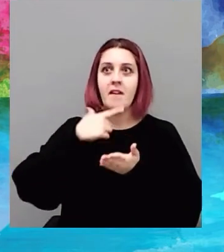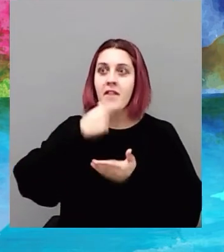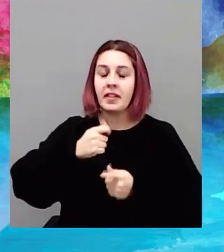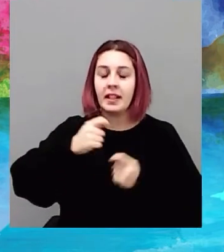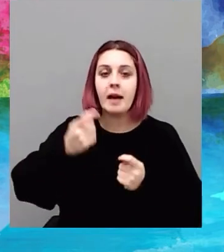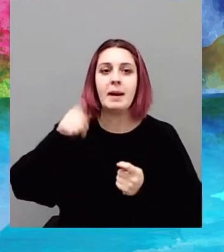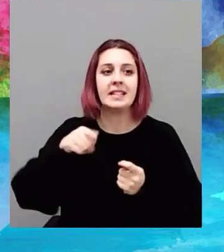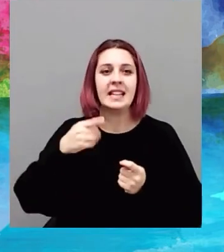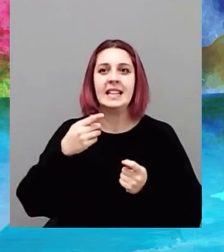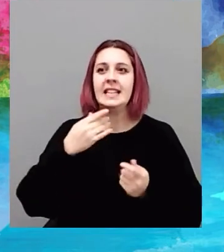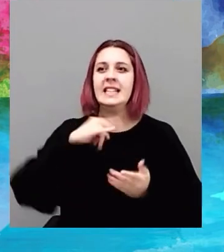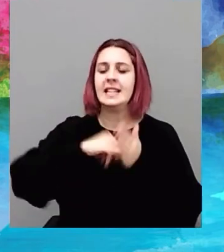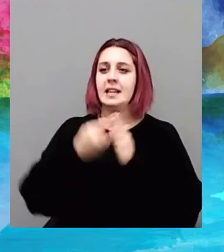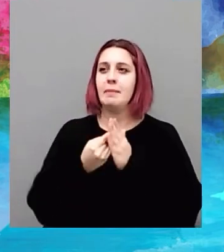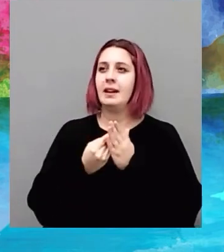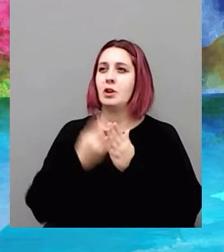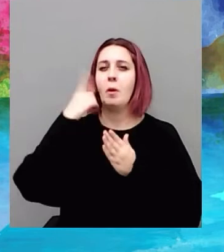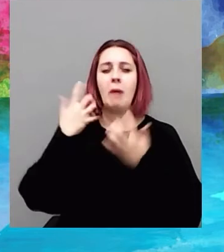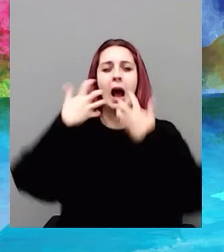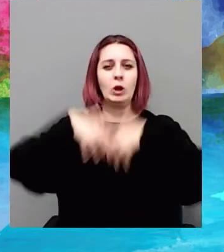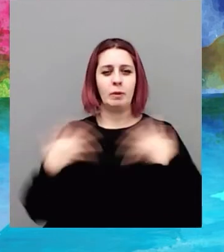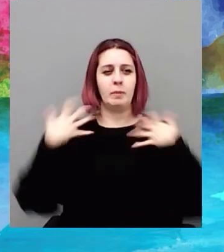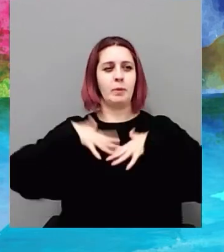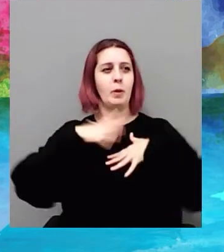be predictable,